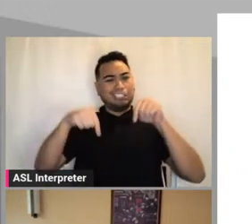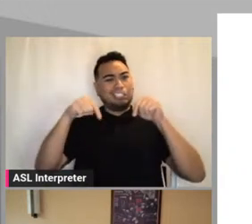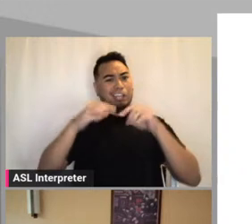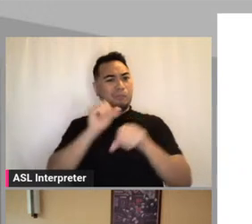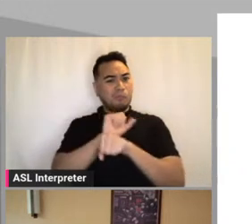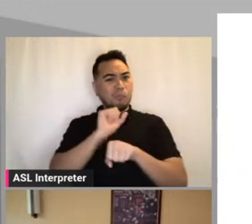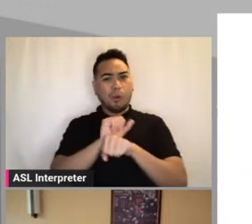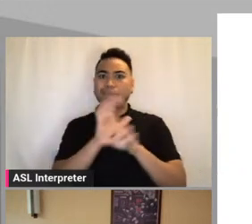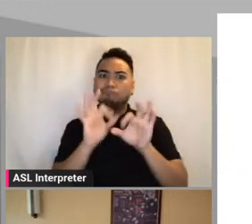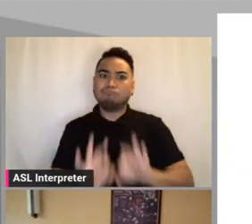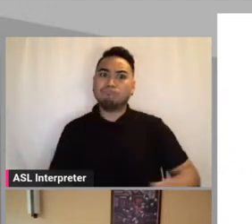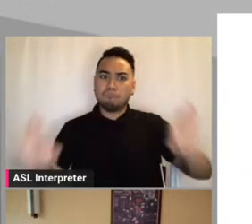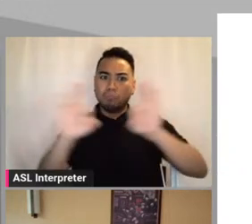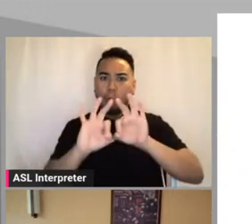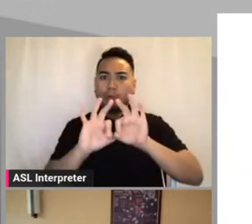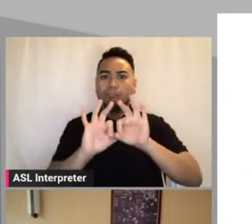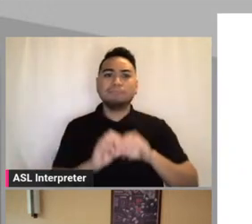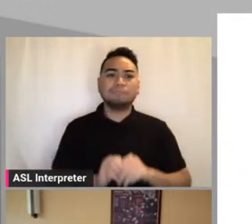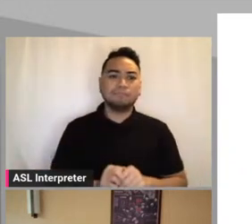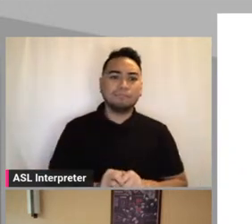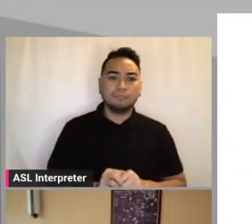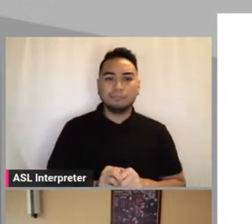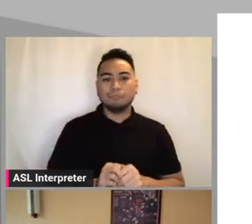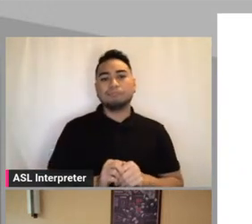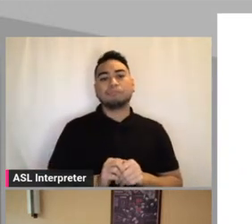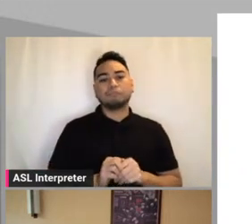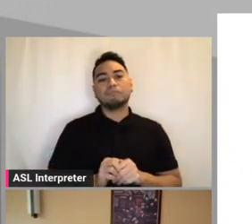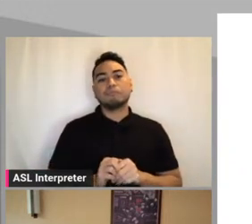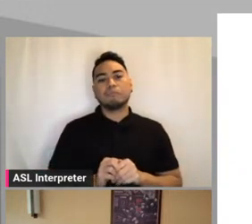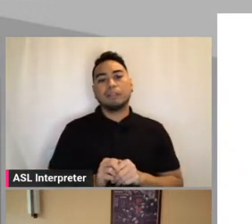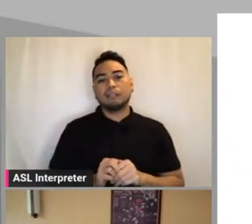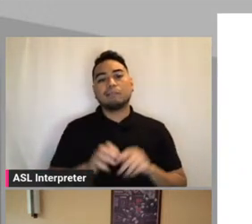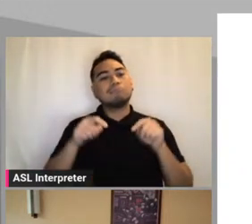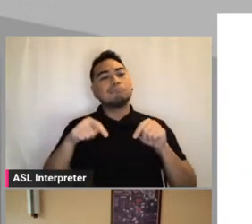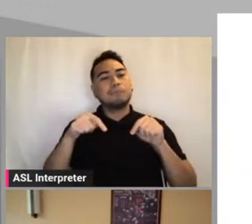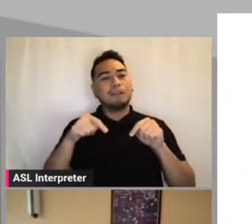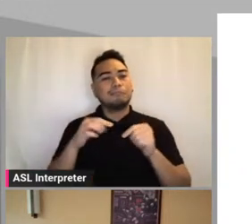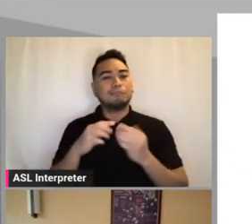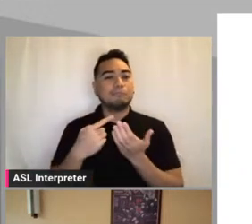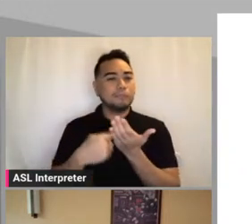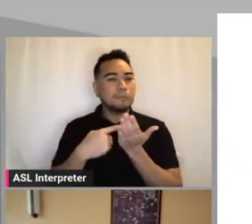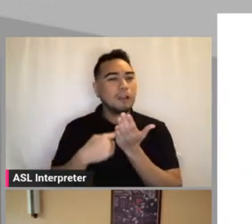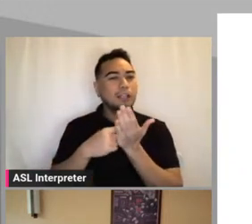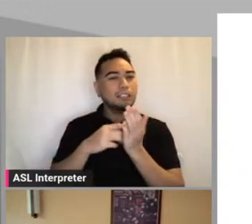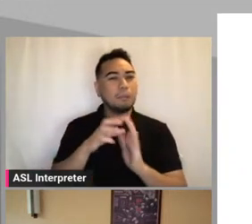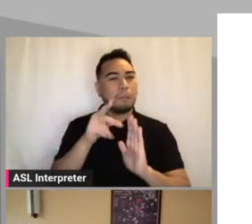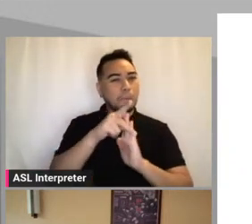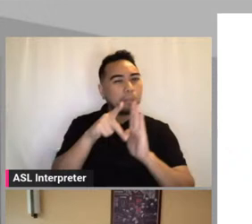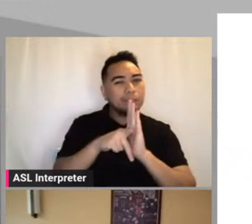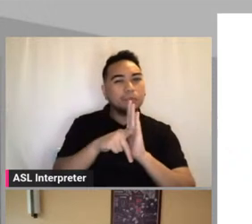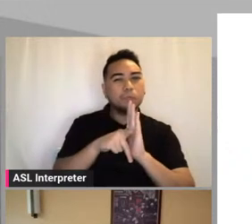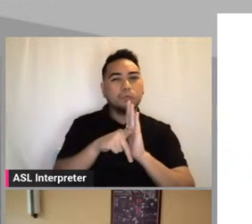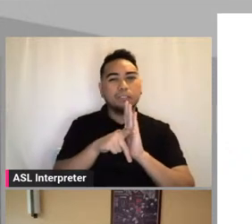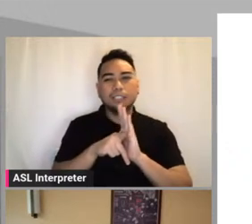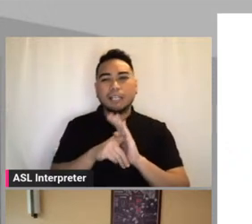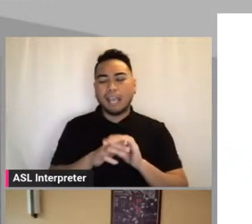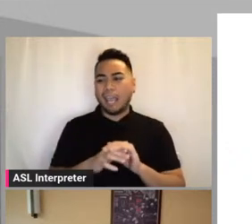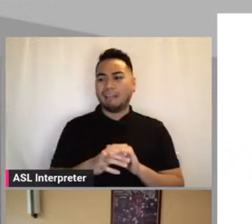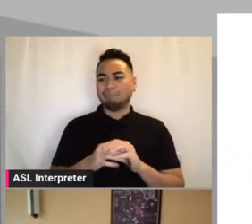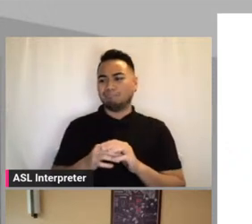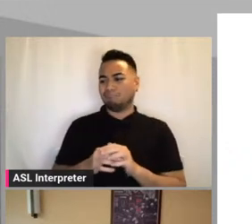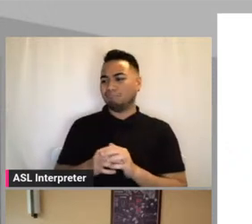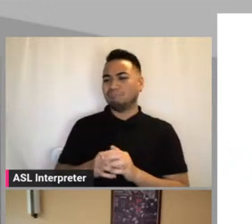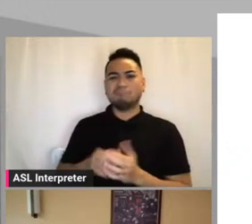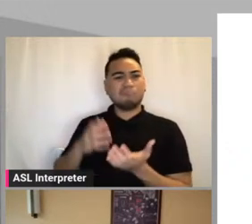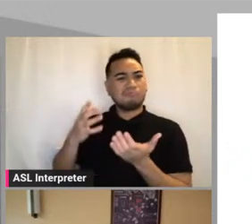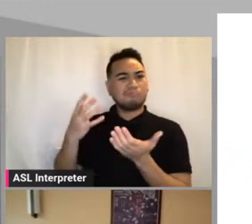importantly, this curriculum is meant to serve as a basis for principled debate that helps us hone in on our strategic decisions that we face as